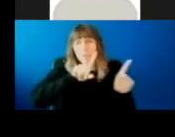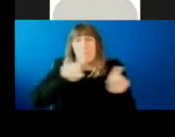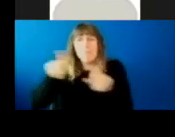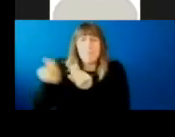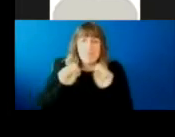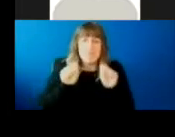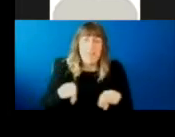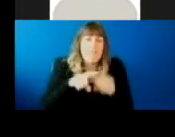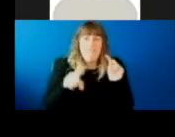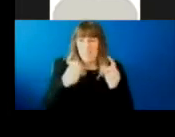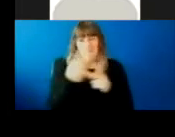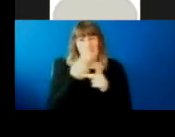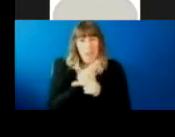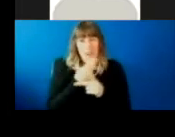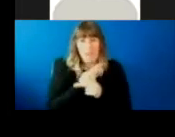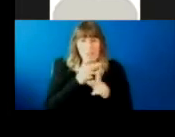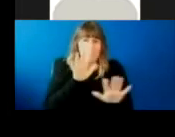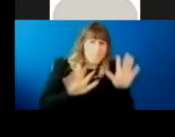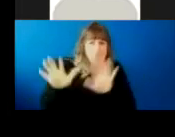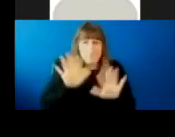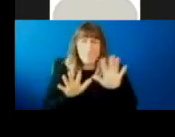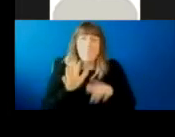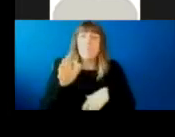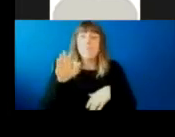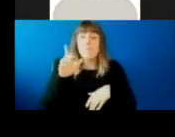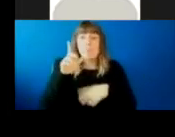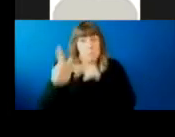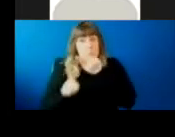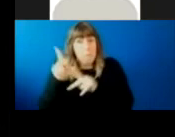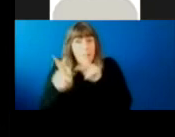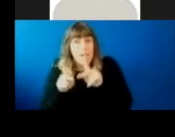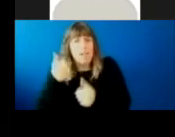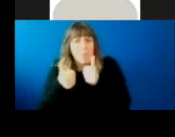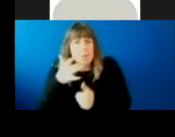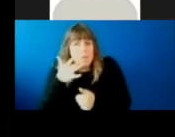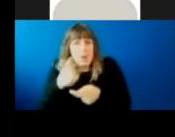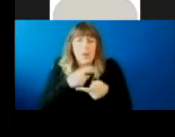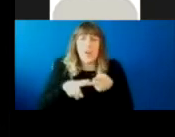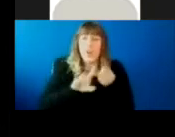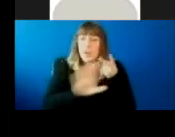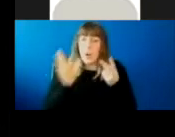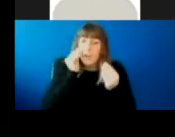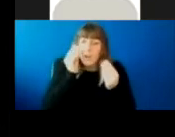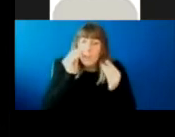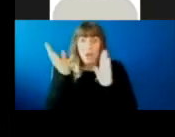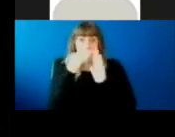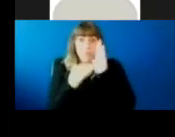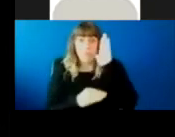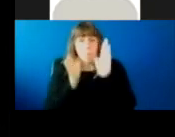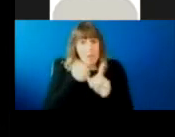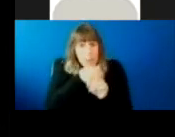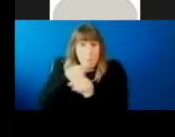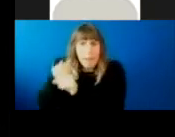just kind of figuring out a combination of where your audience is, where your content's going to have the most impact, and where you're